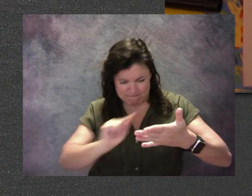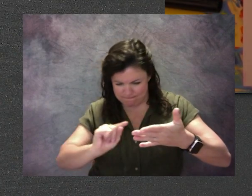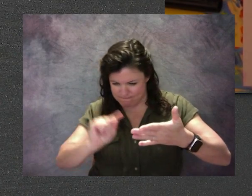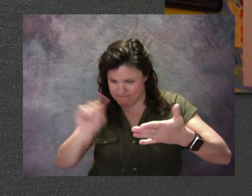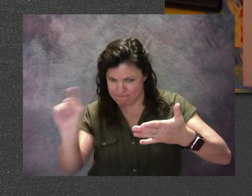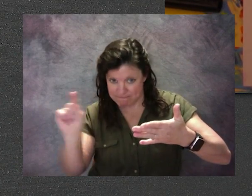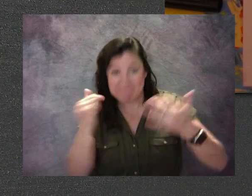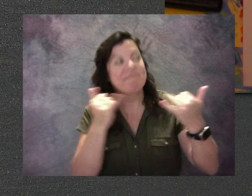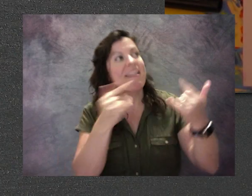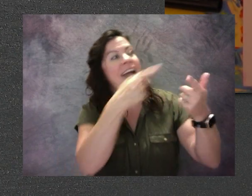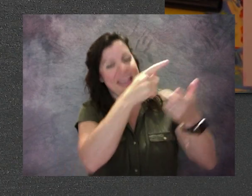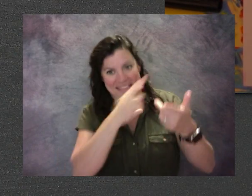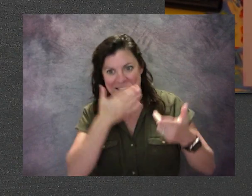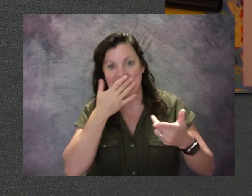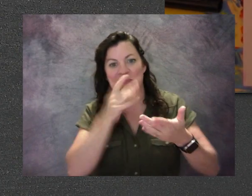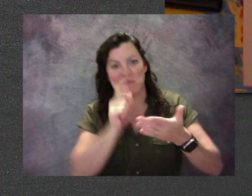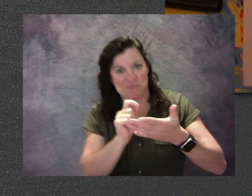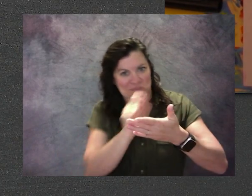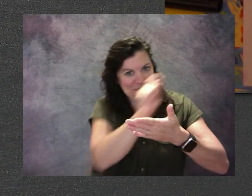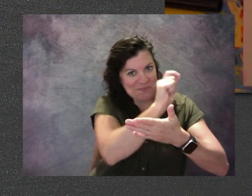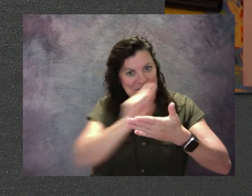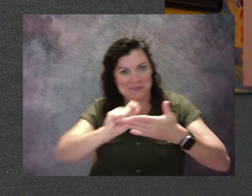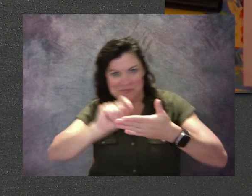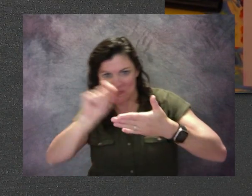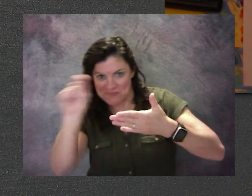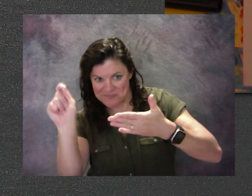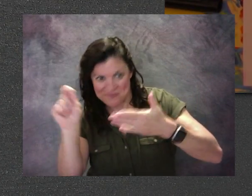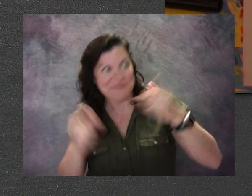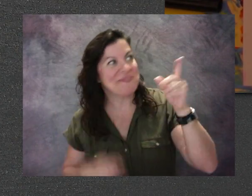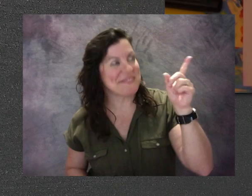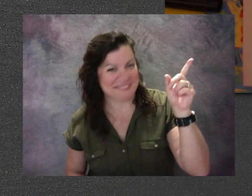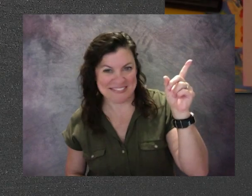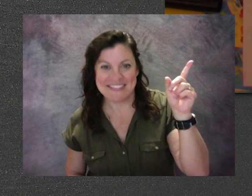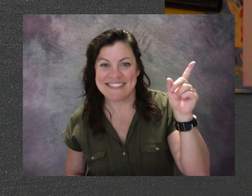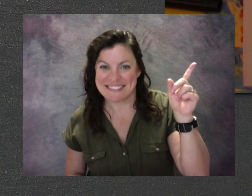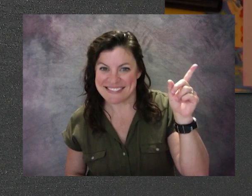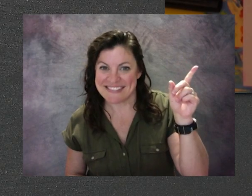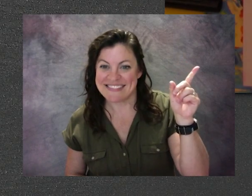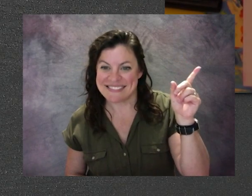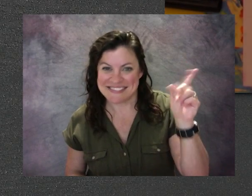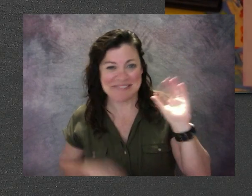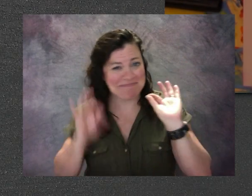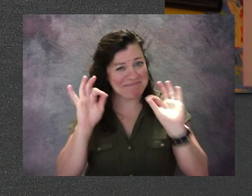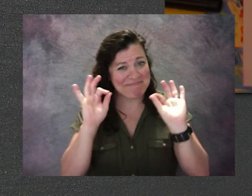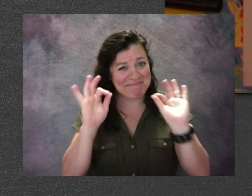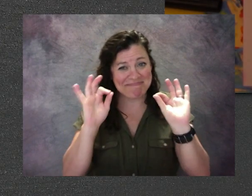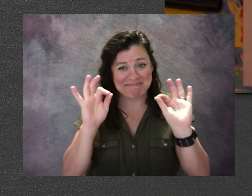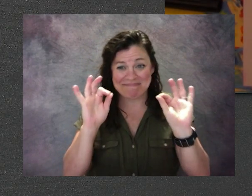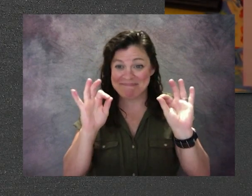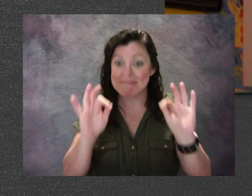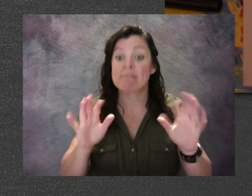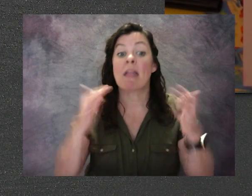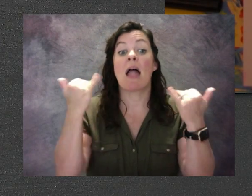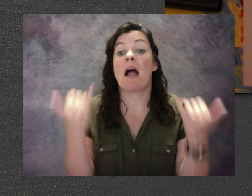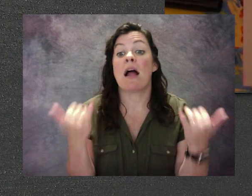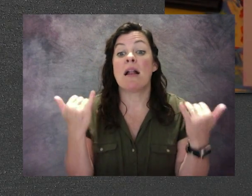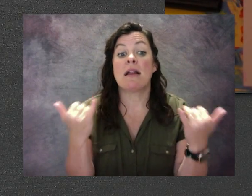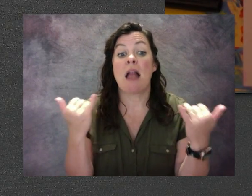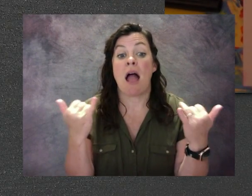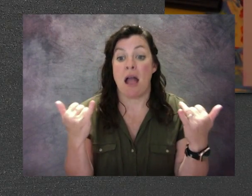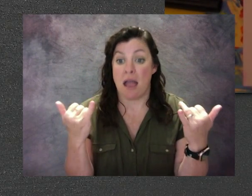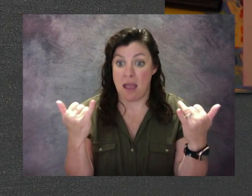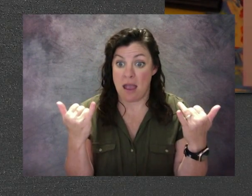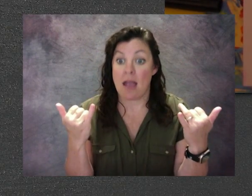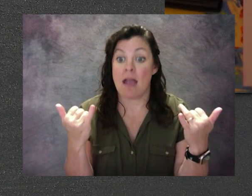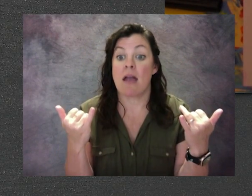There's one. Now let me do the other side. And two. So we can see that our